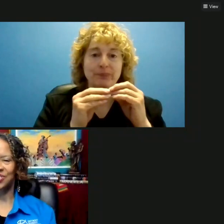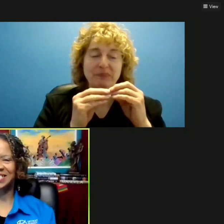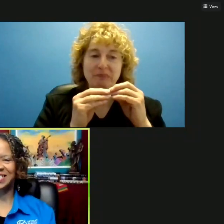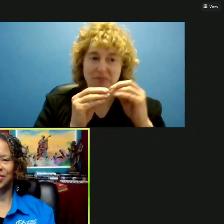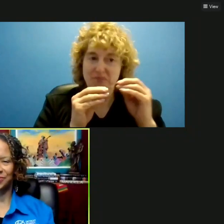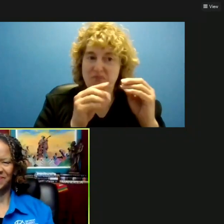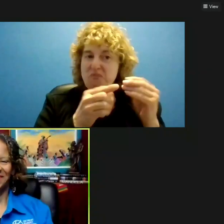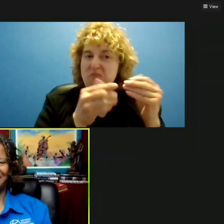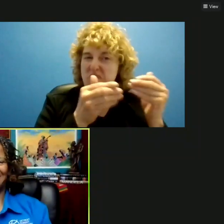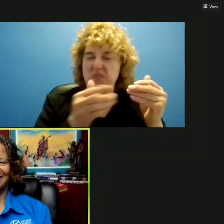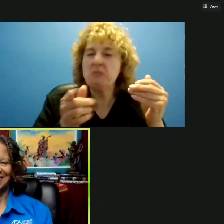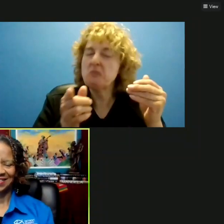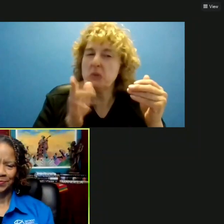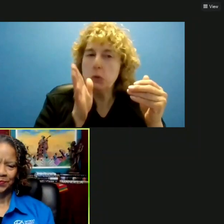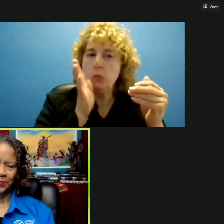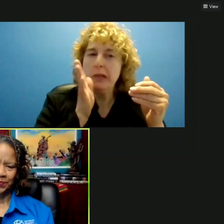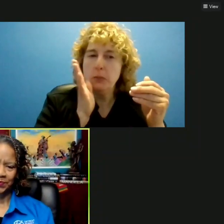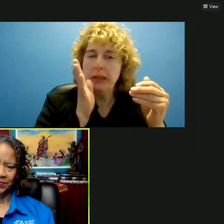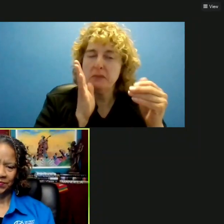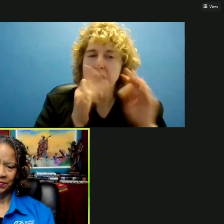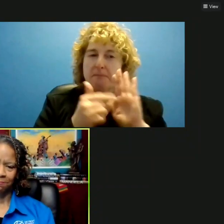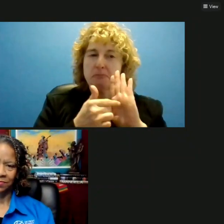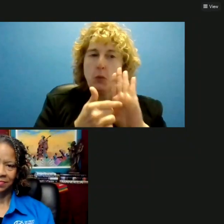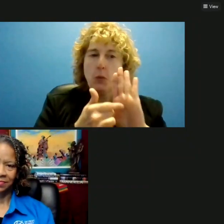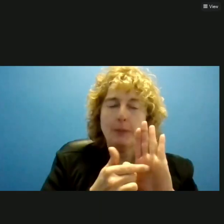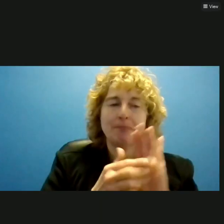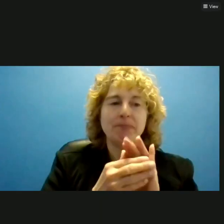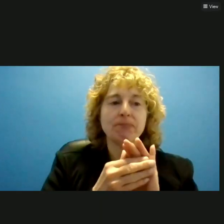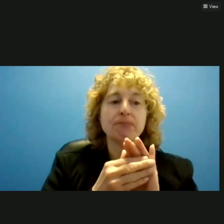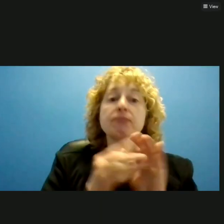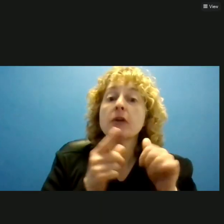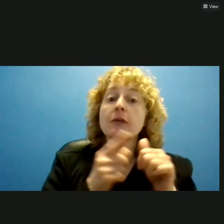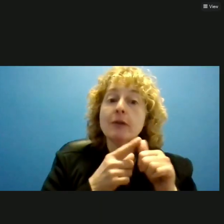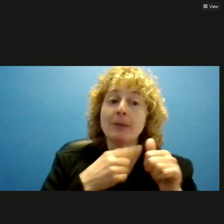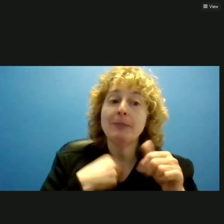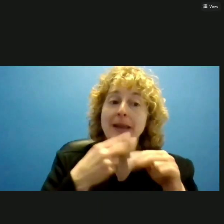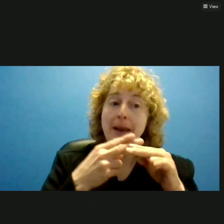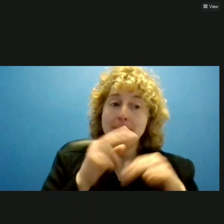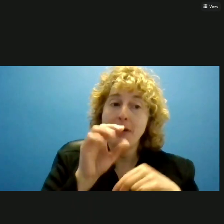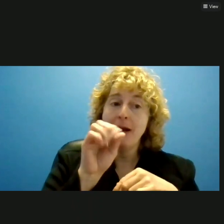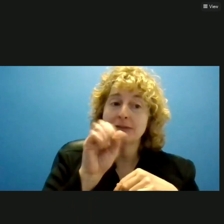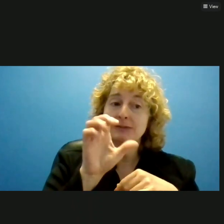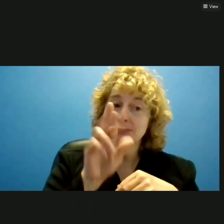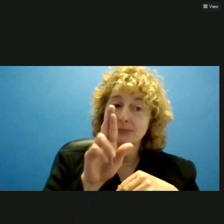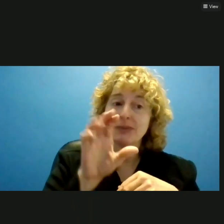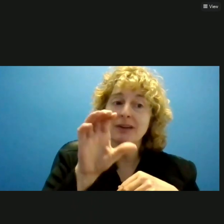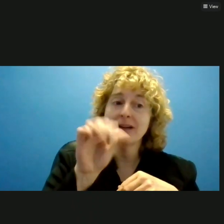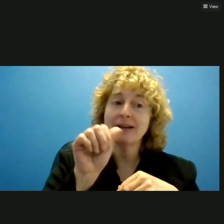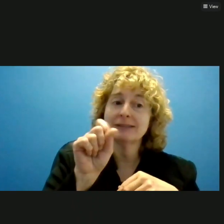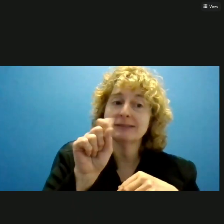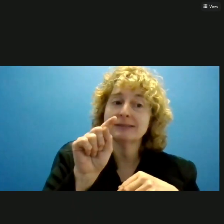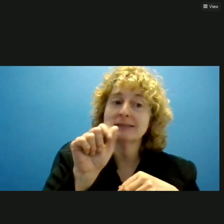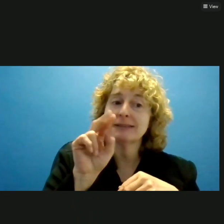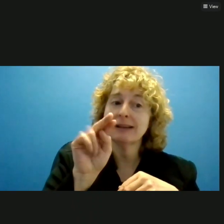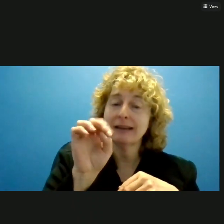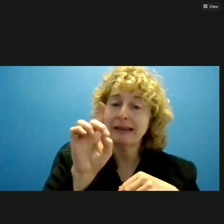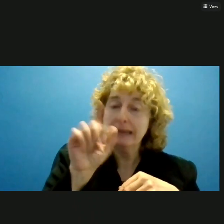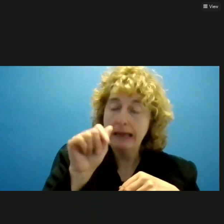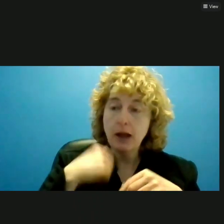to start by saying my name is Oscar Castaneda. I am a community organizer, as it was said before.